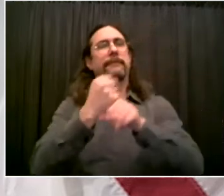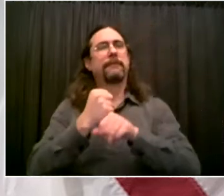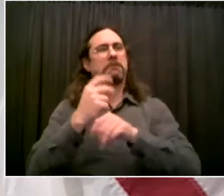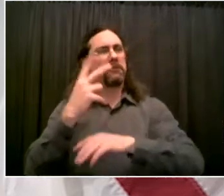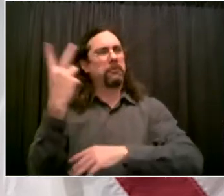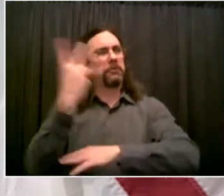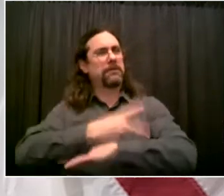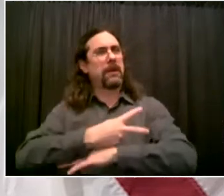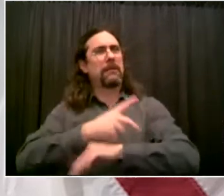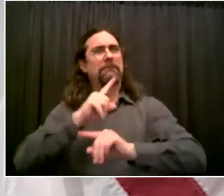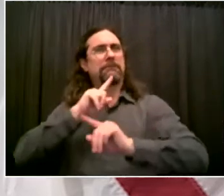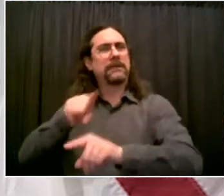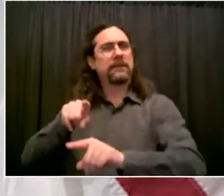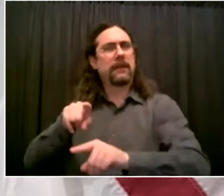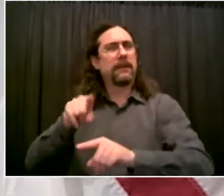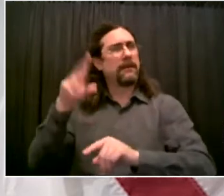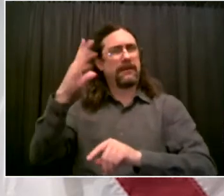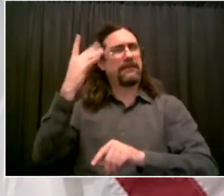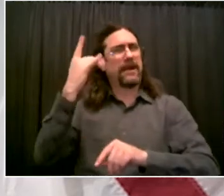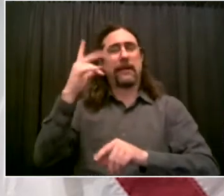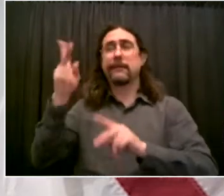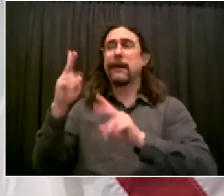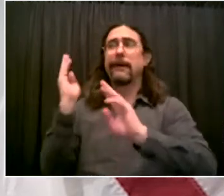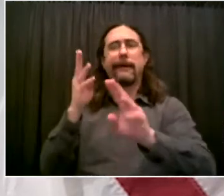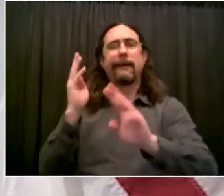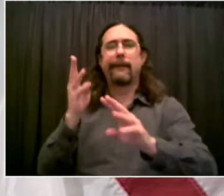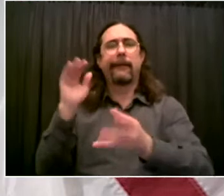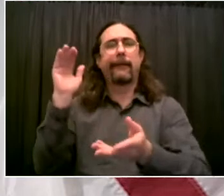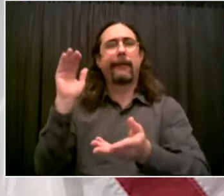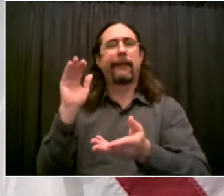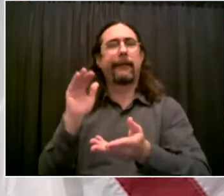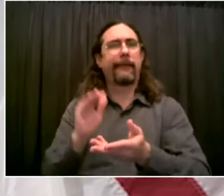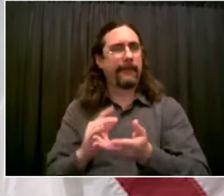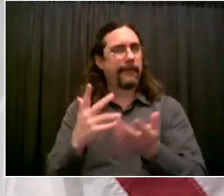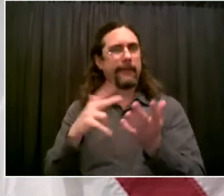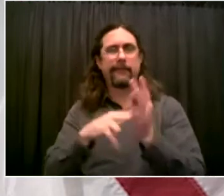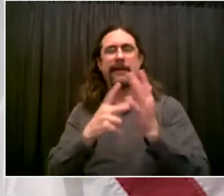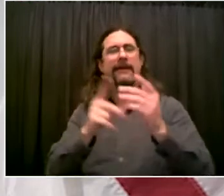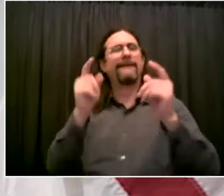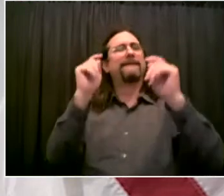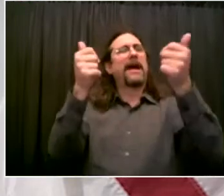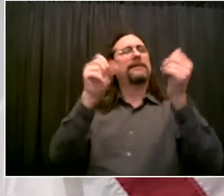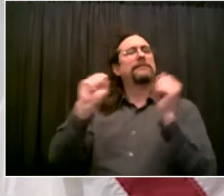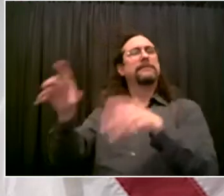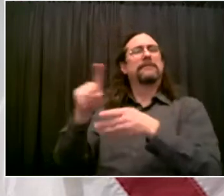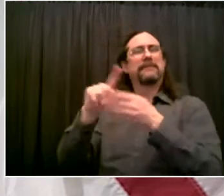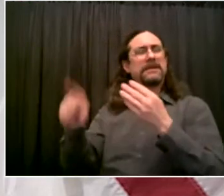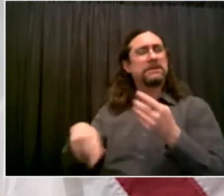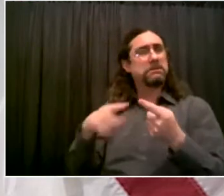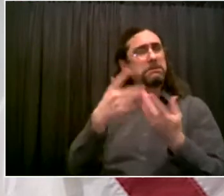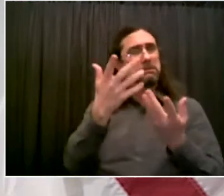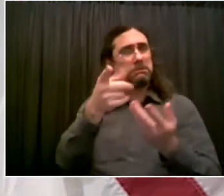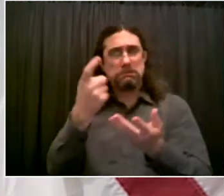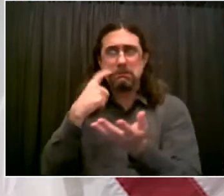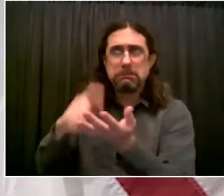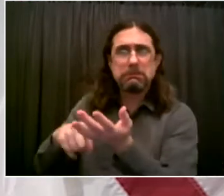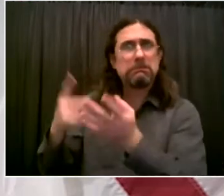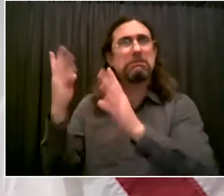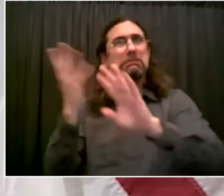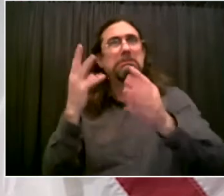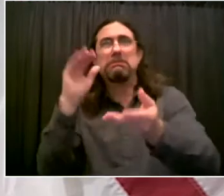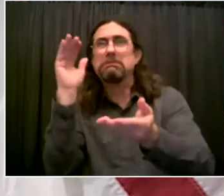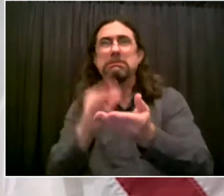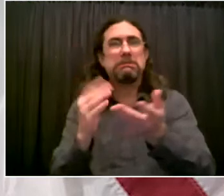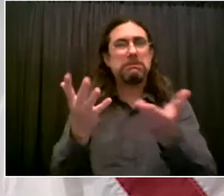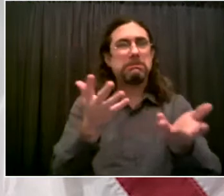question, Steve. I appreciate at least there's a silver lining with the turnaround time, but no, you're raising a really good point that we need people